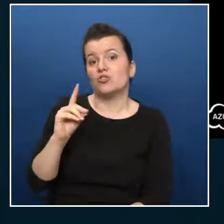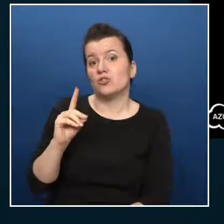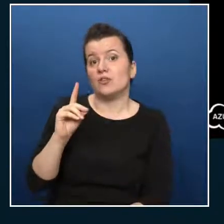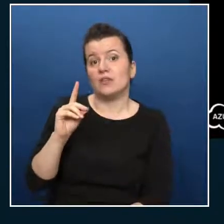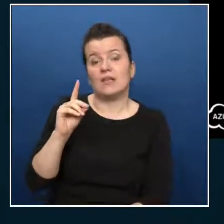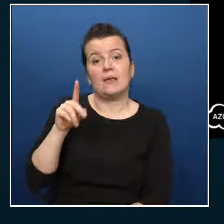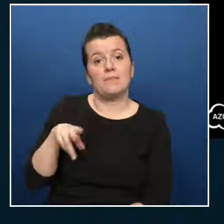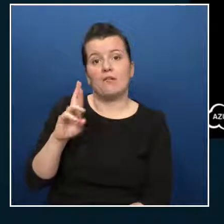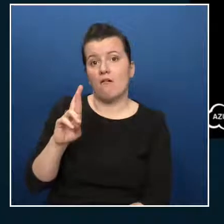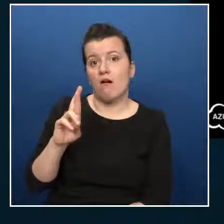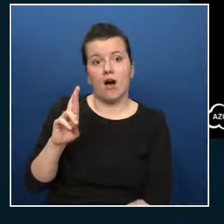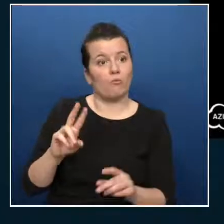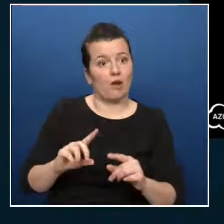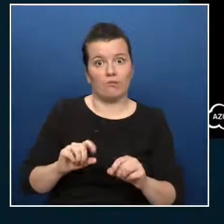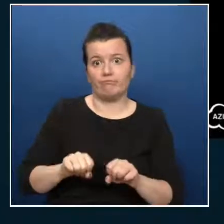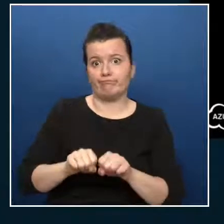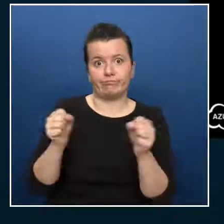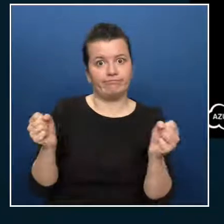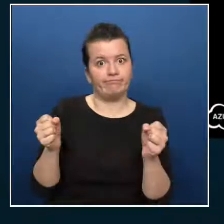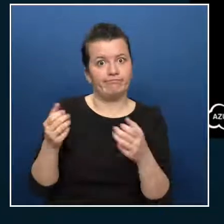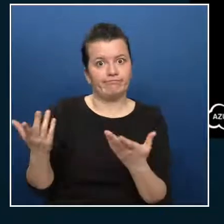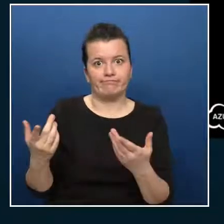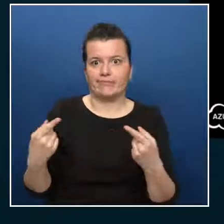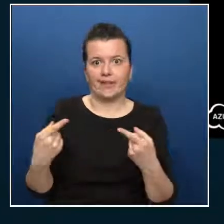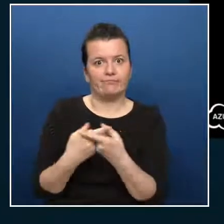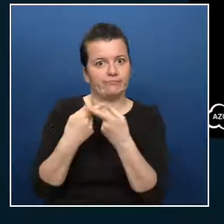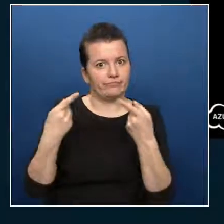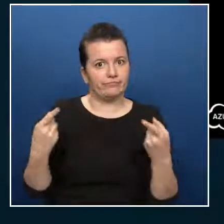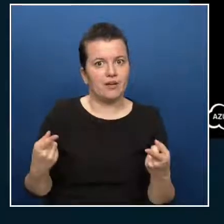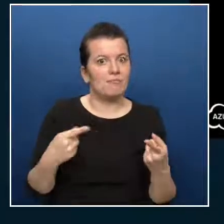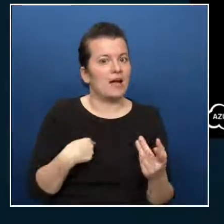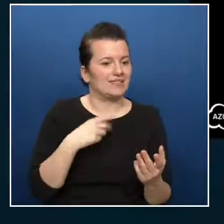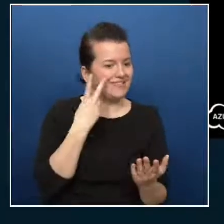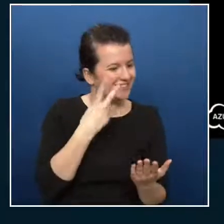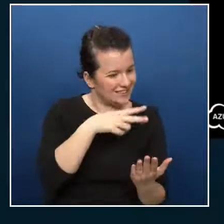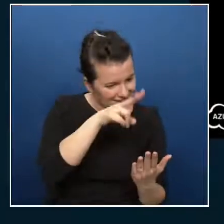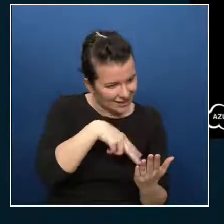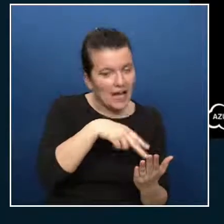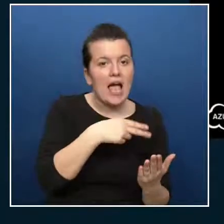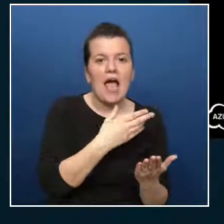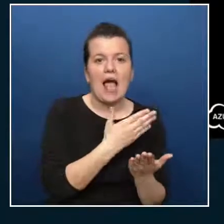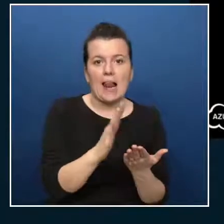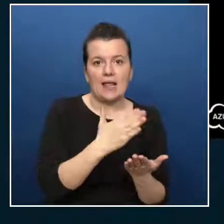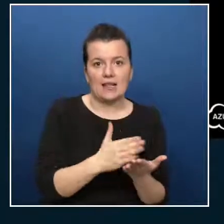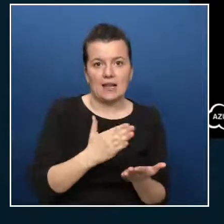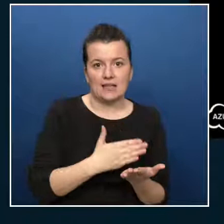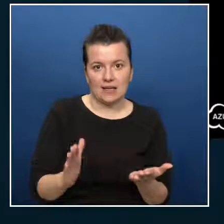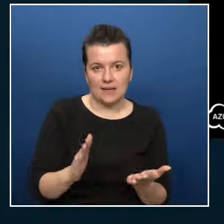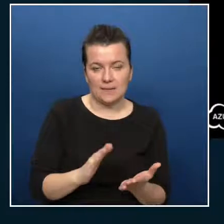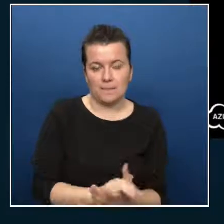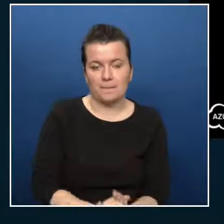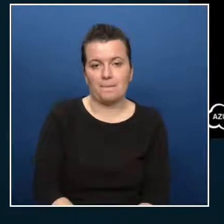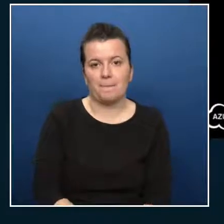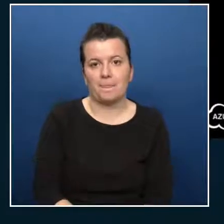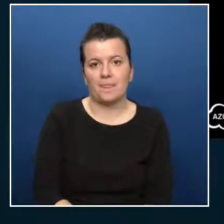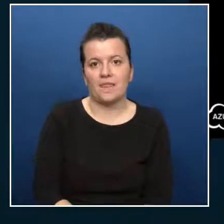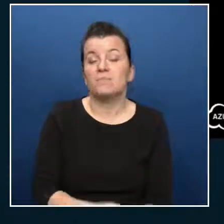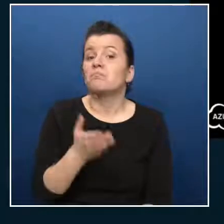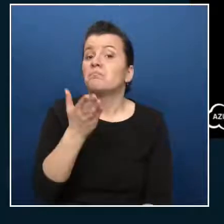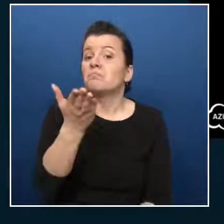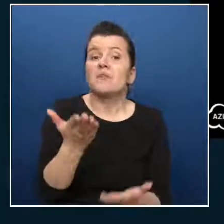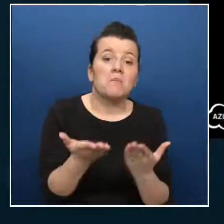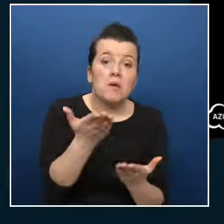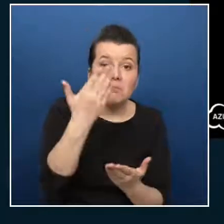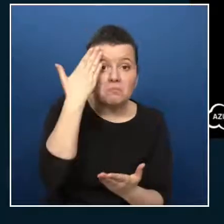violations. And then next is Azure. If you're not sure how Azure or your cloud